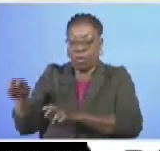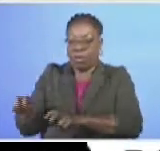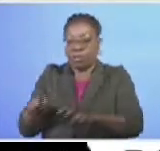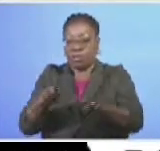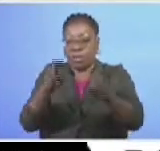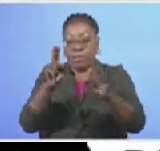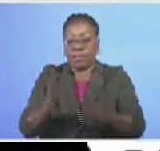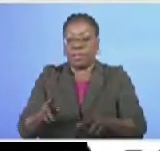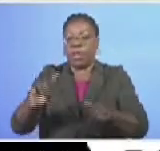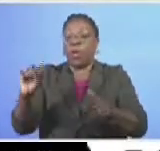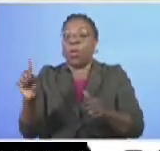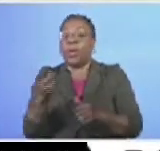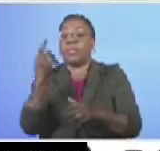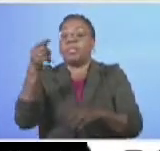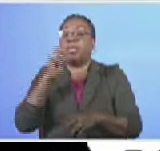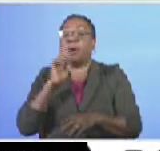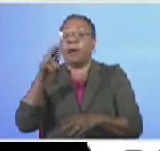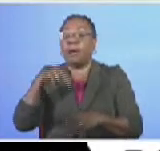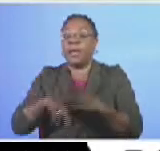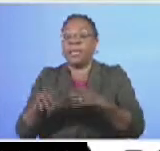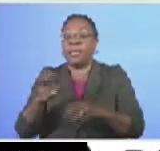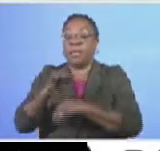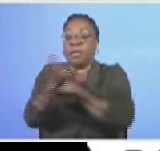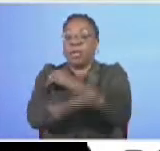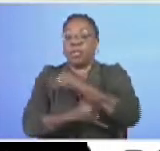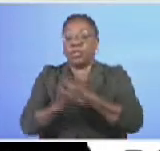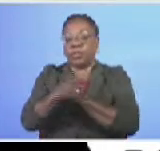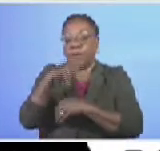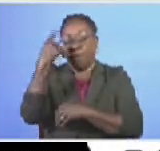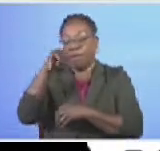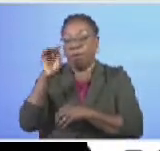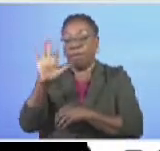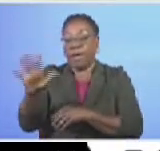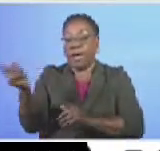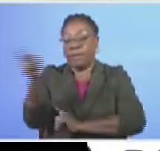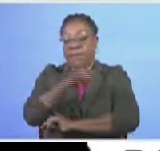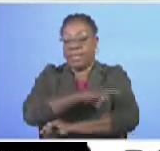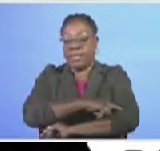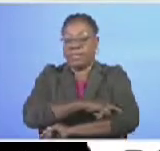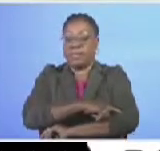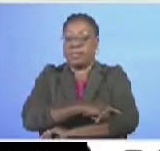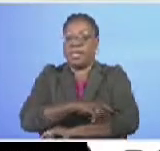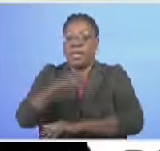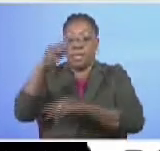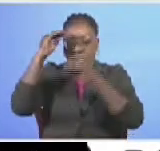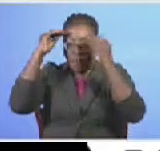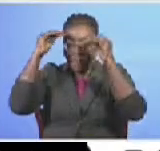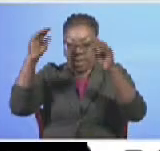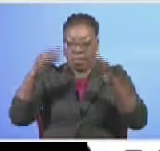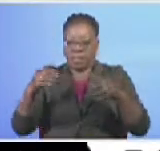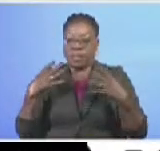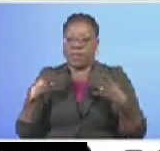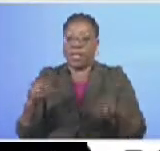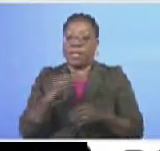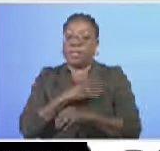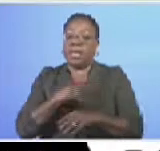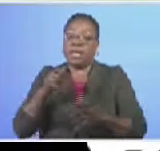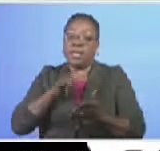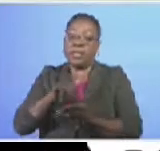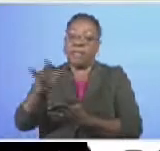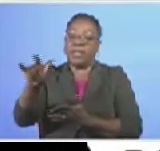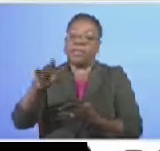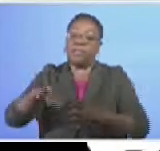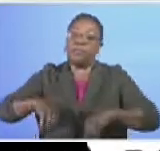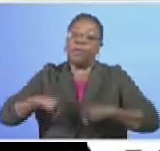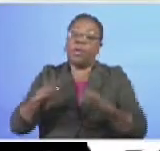they are in the country for 5 days. With penalties for non-compliance now in place, the Ministers of Health and Tourism and Aviation